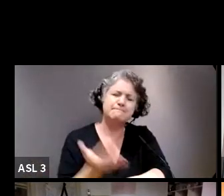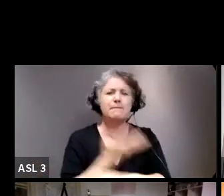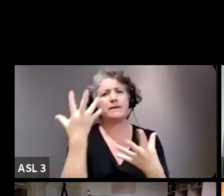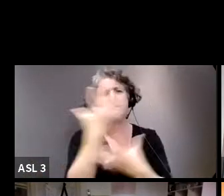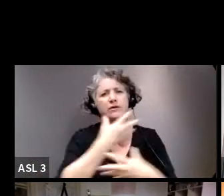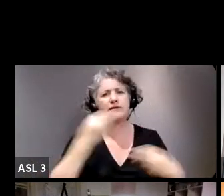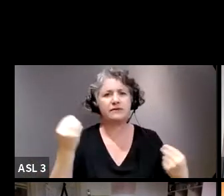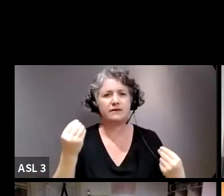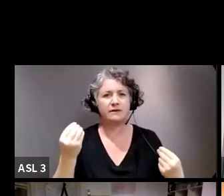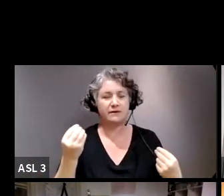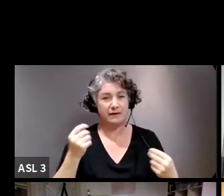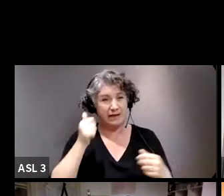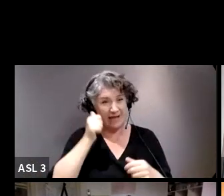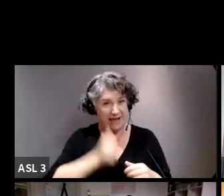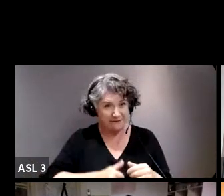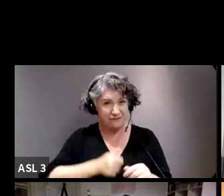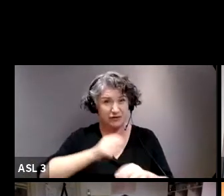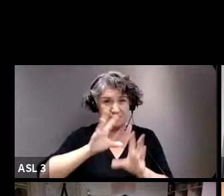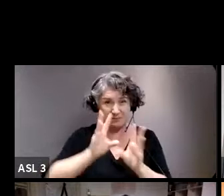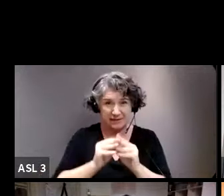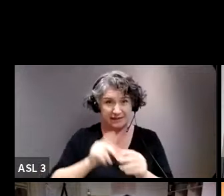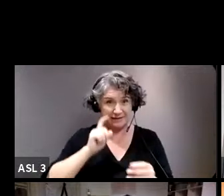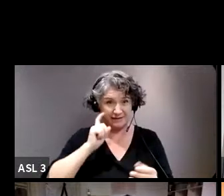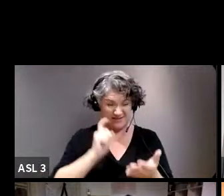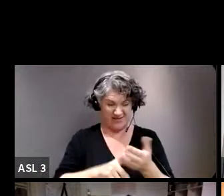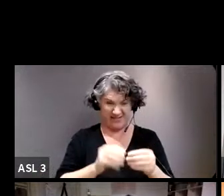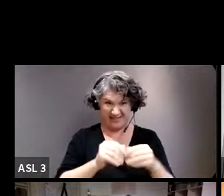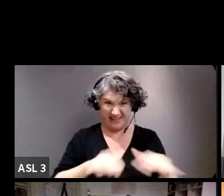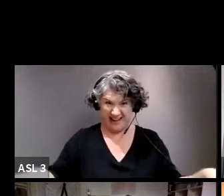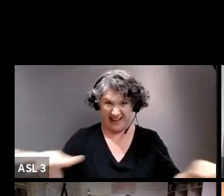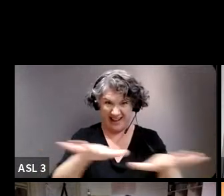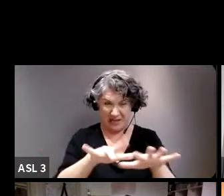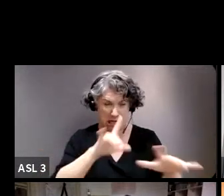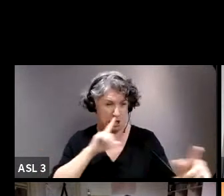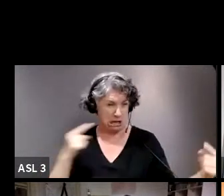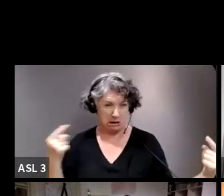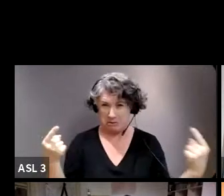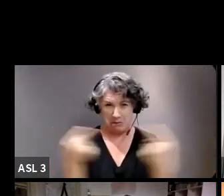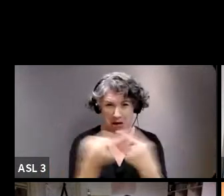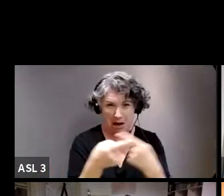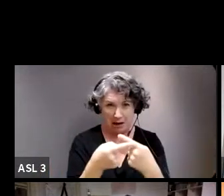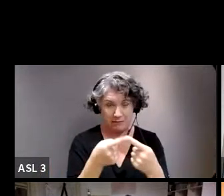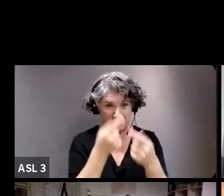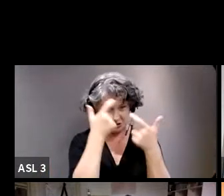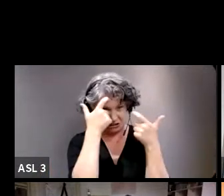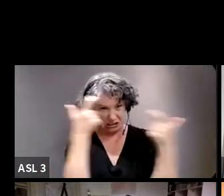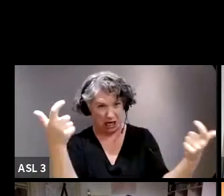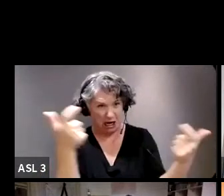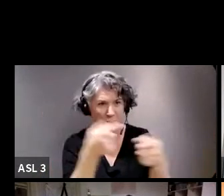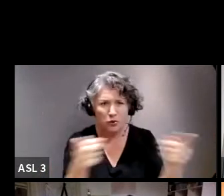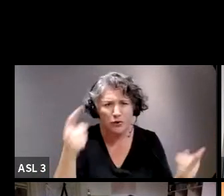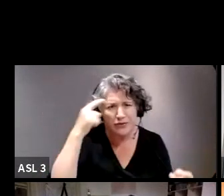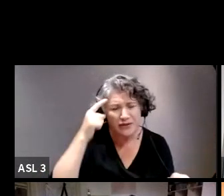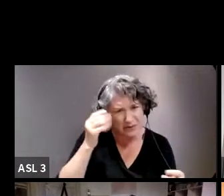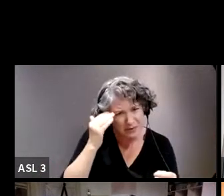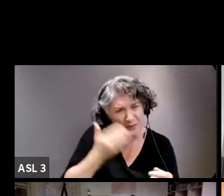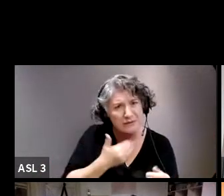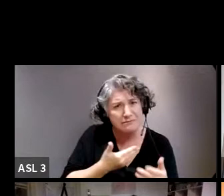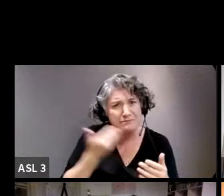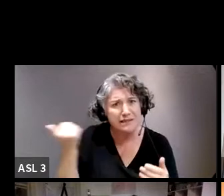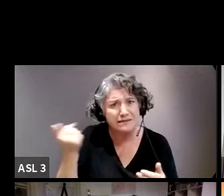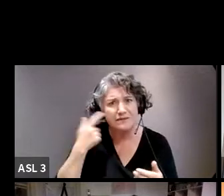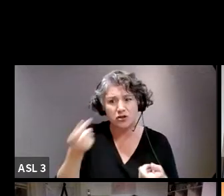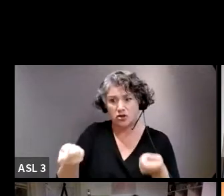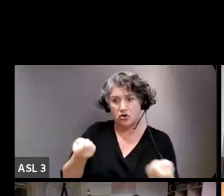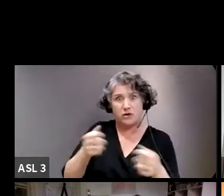every meeting and i'd like to you to reflect about how the entitlement to think you know what's best in terms of controlling what spaces and